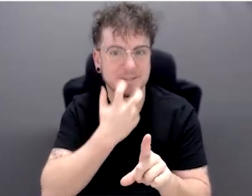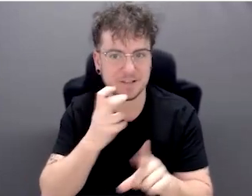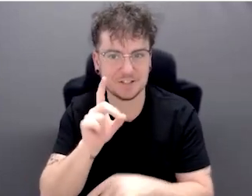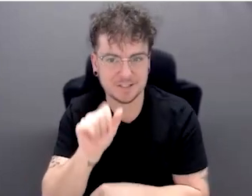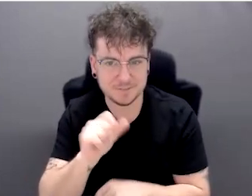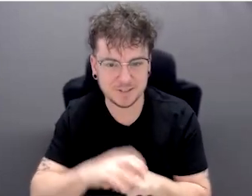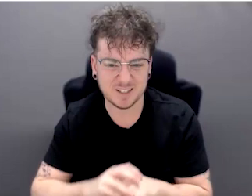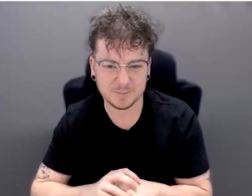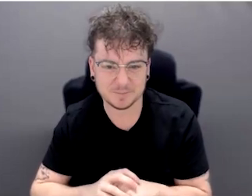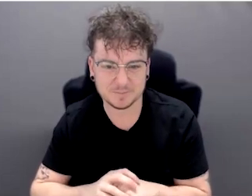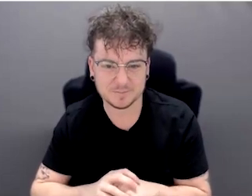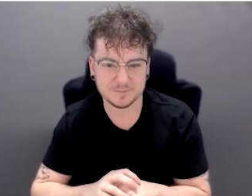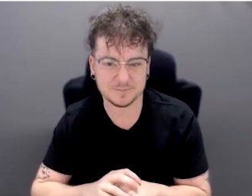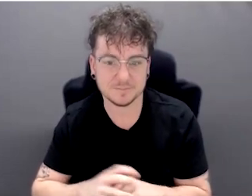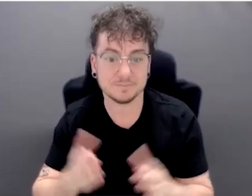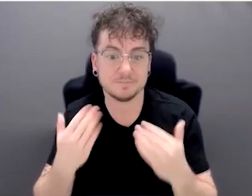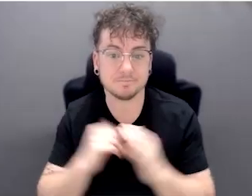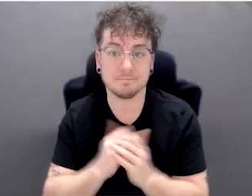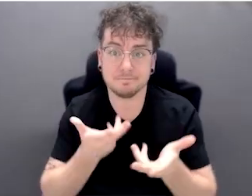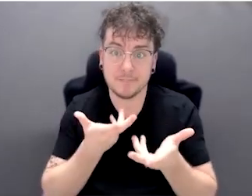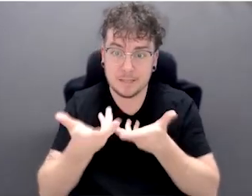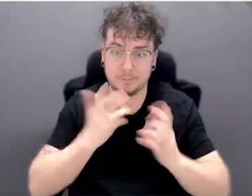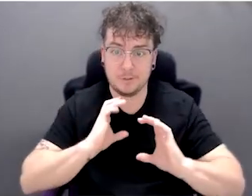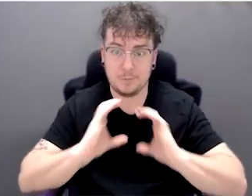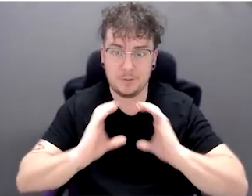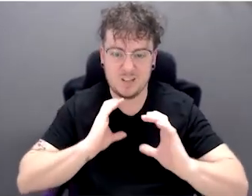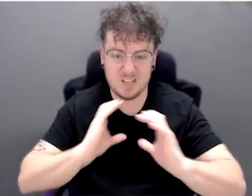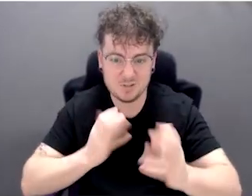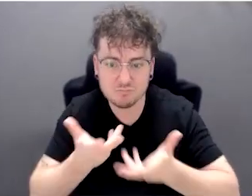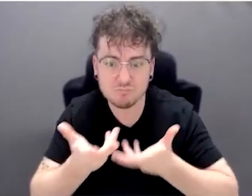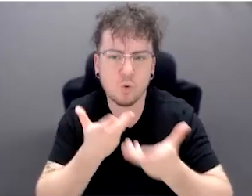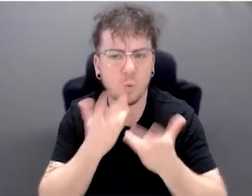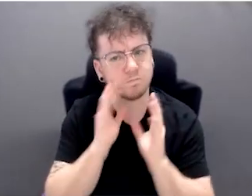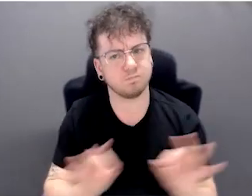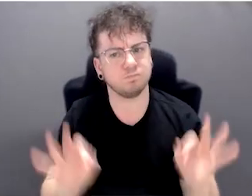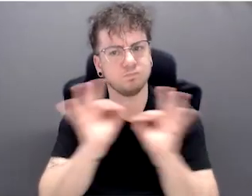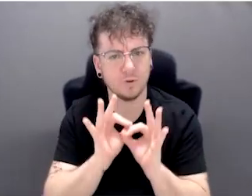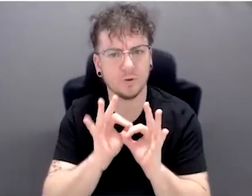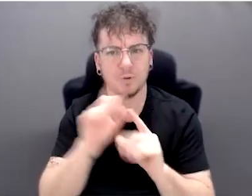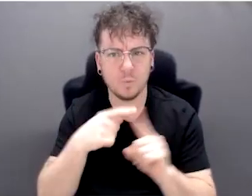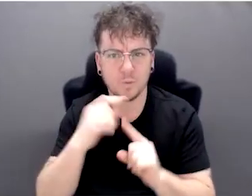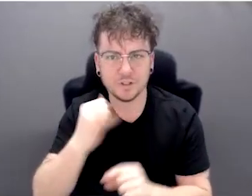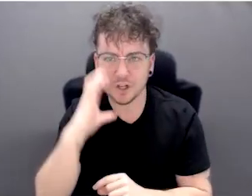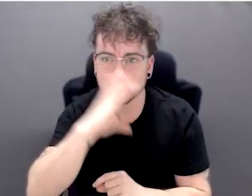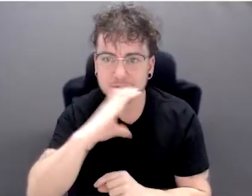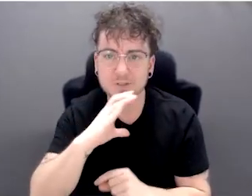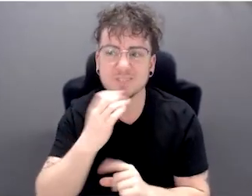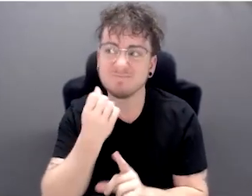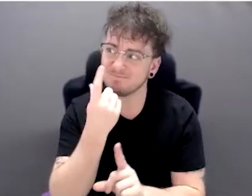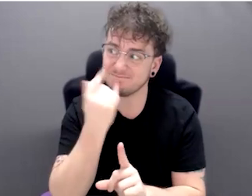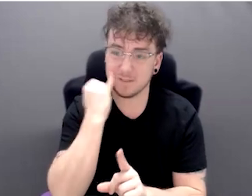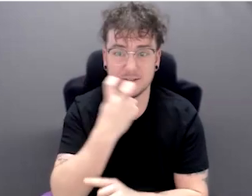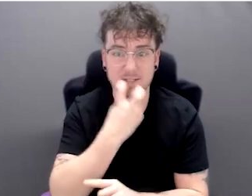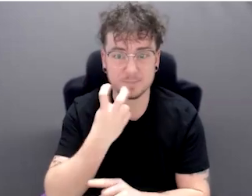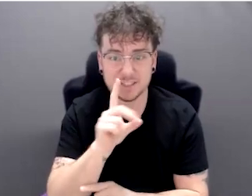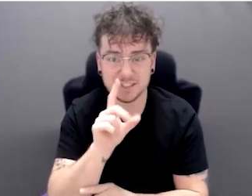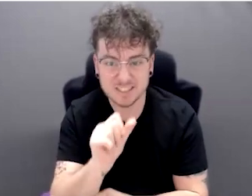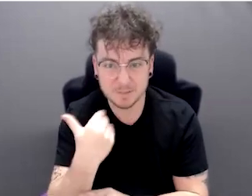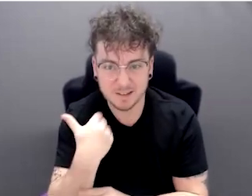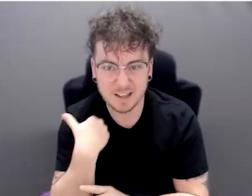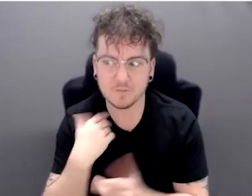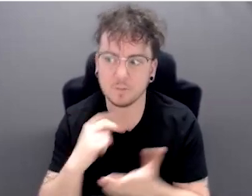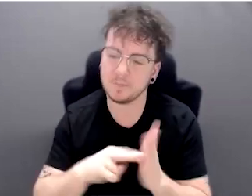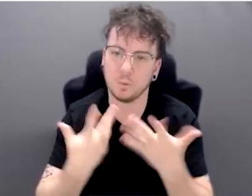Interpersonal communication is essential during the job search process. Yet, for those with speech disabilities, the process becomes even